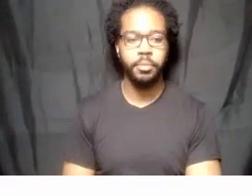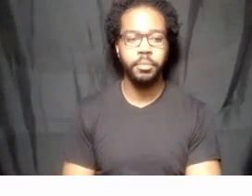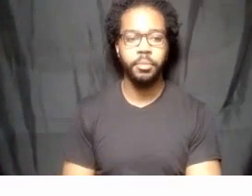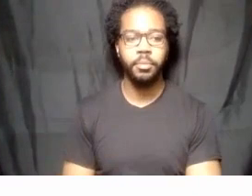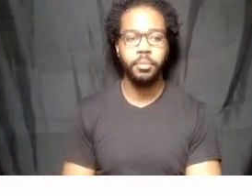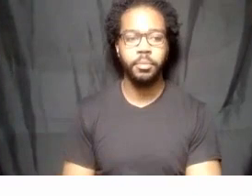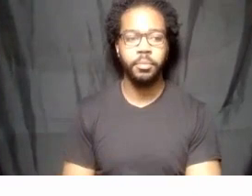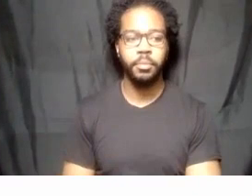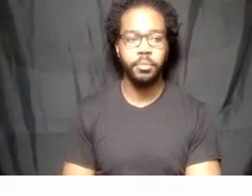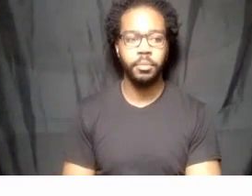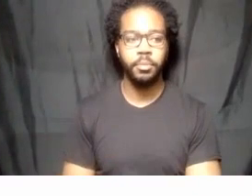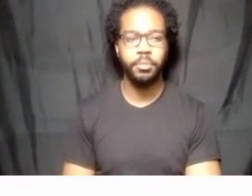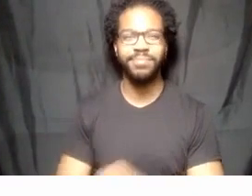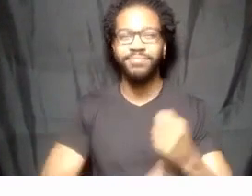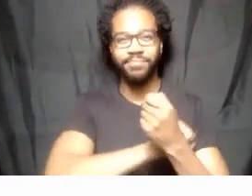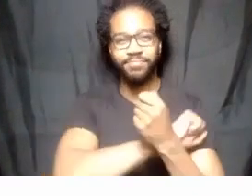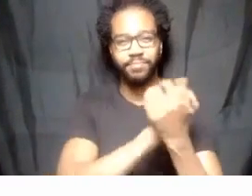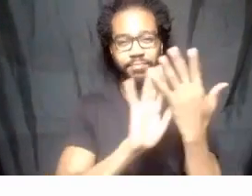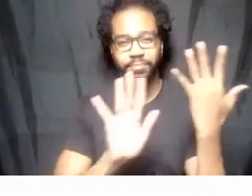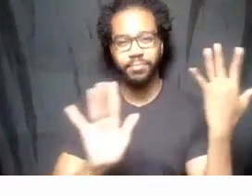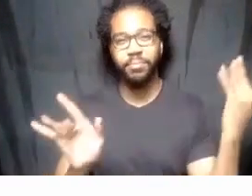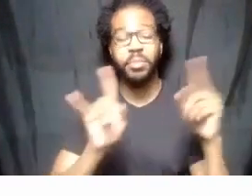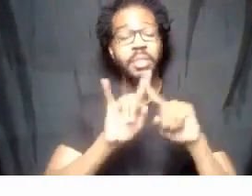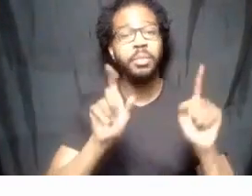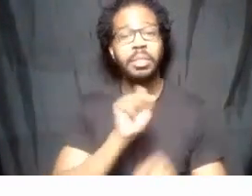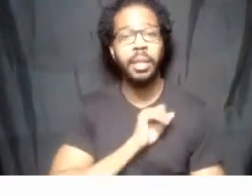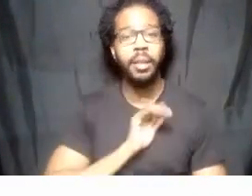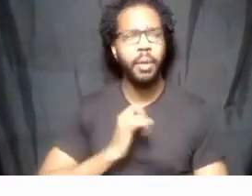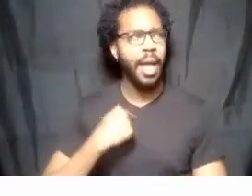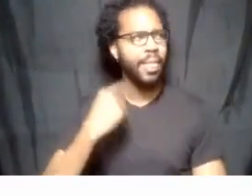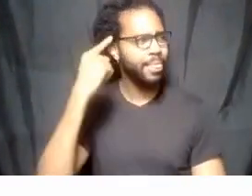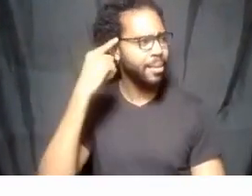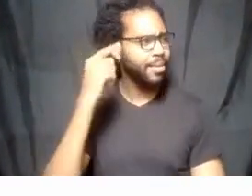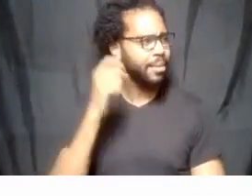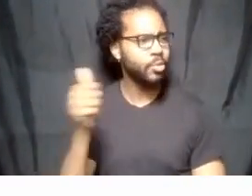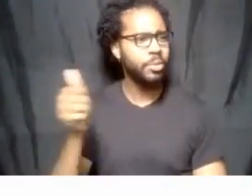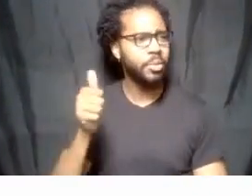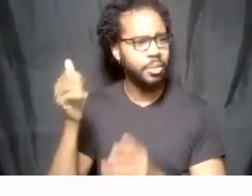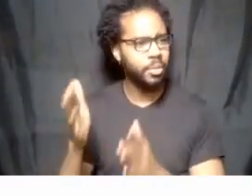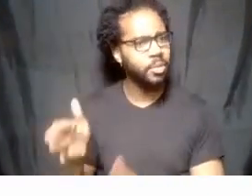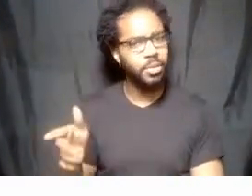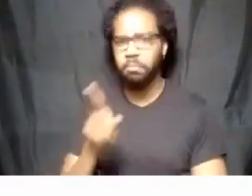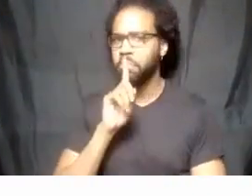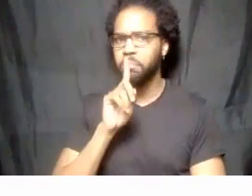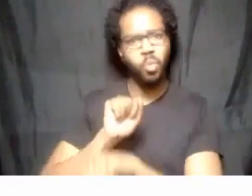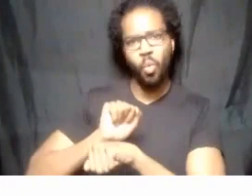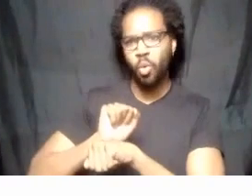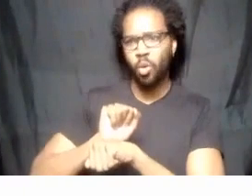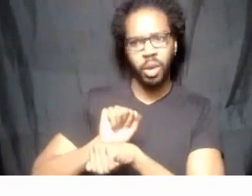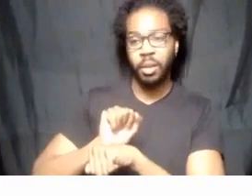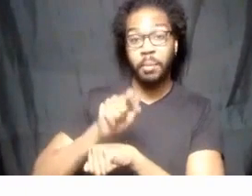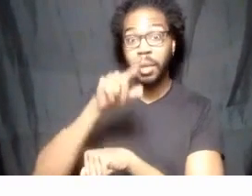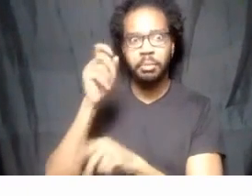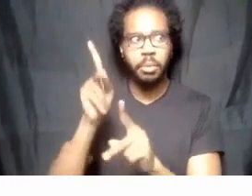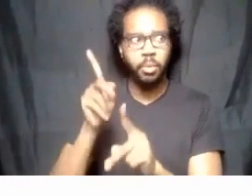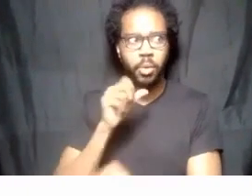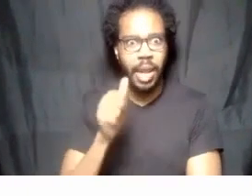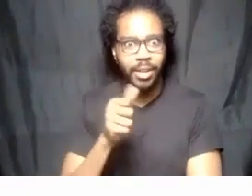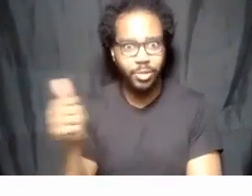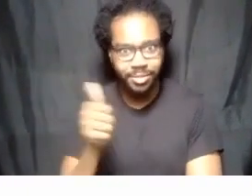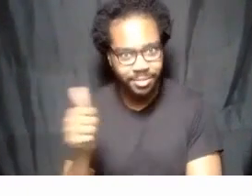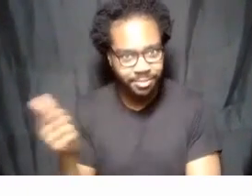So it's a variety of different staff. I think actually the transportation person wasn't working at the time because people aren't going anywhere right now,